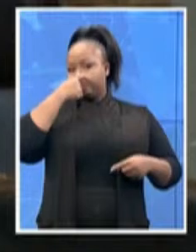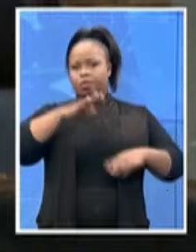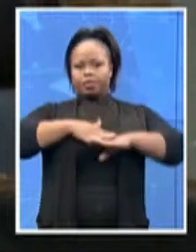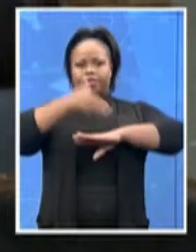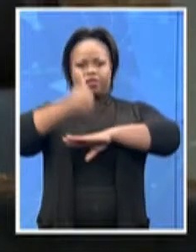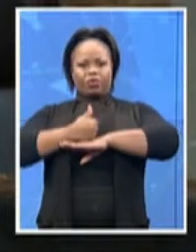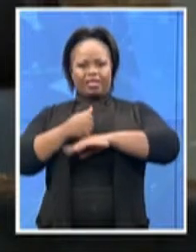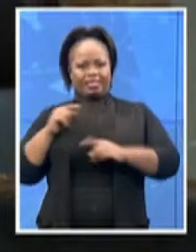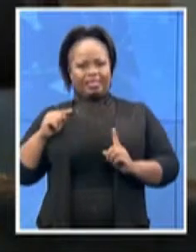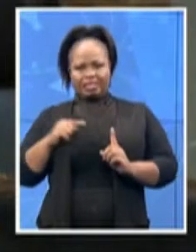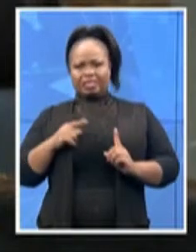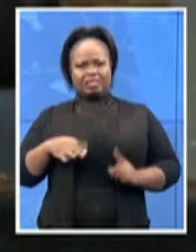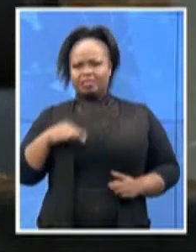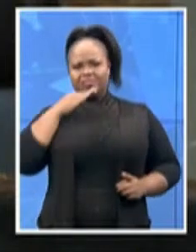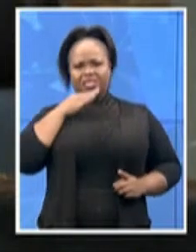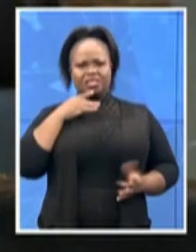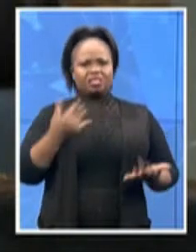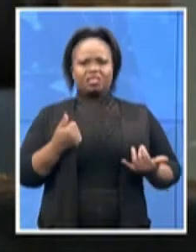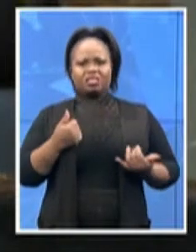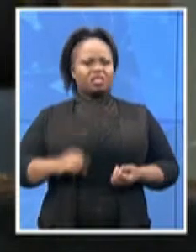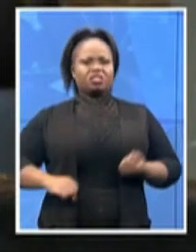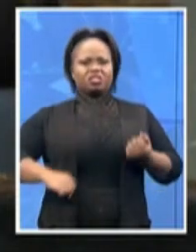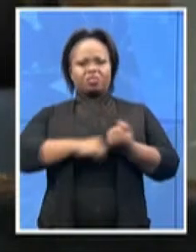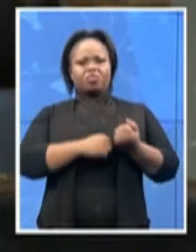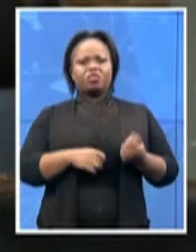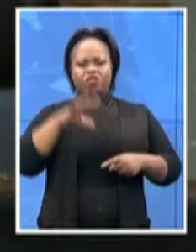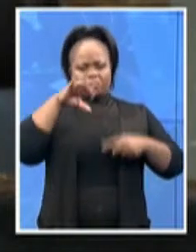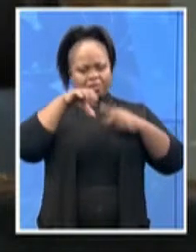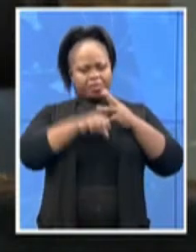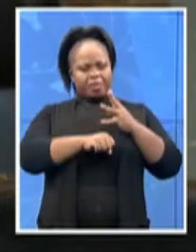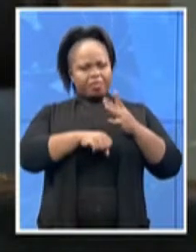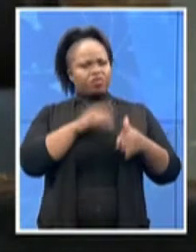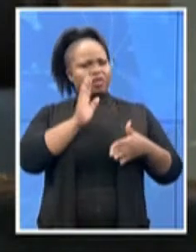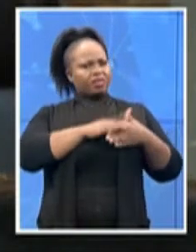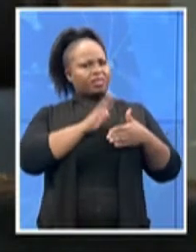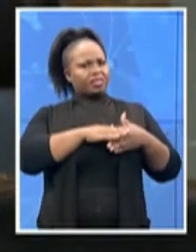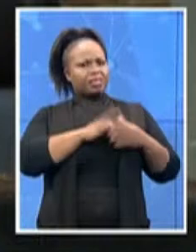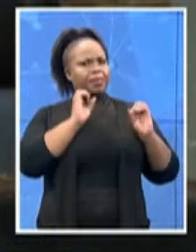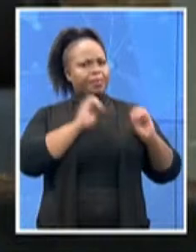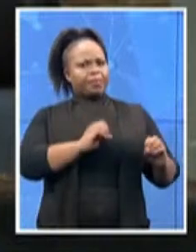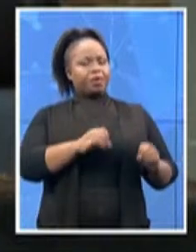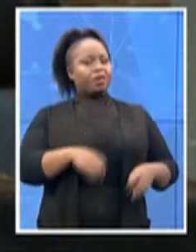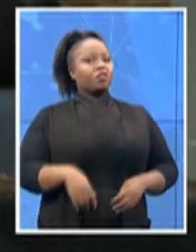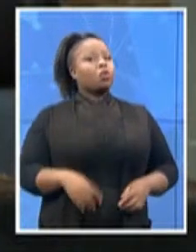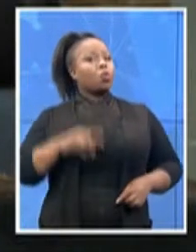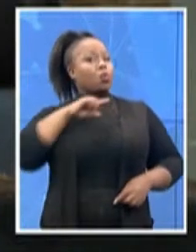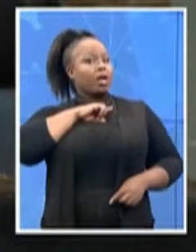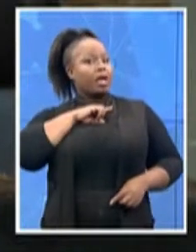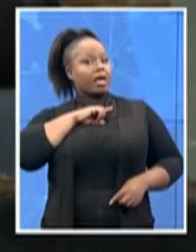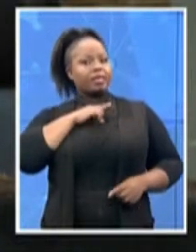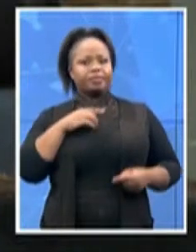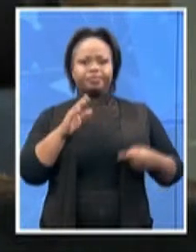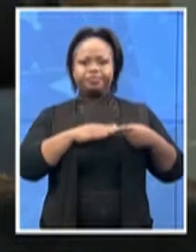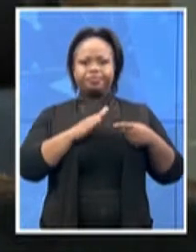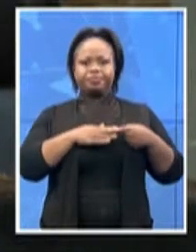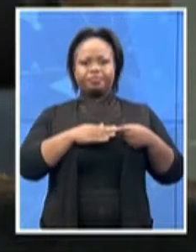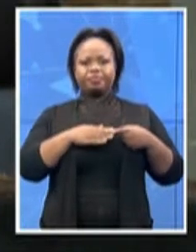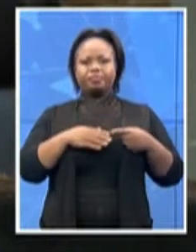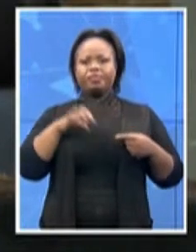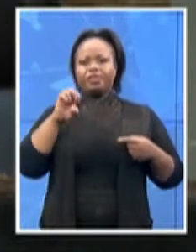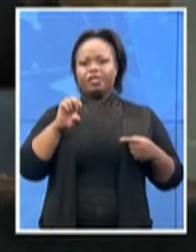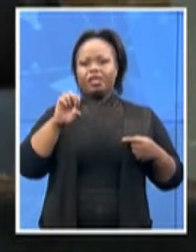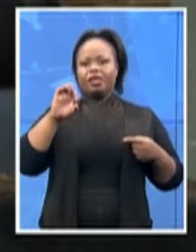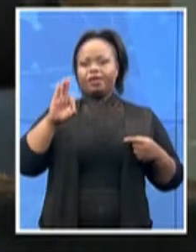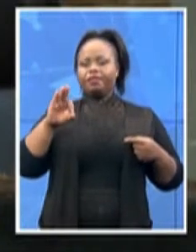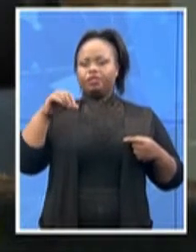finding made for a number of reasons. First, the link between the EFG2 account and